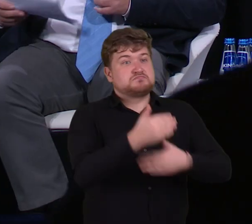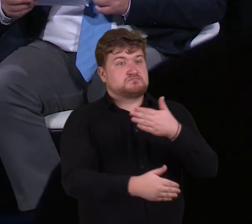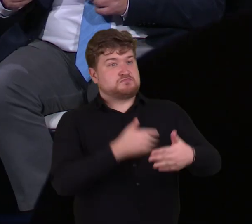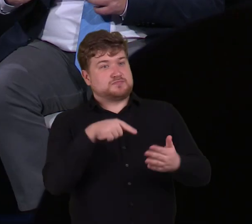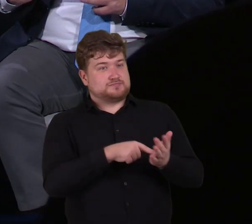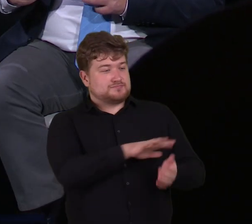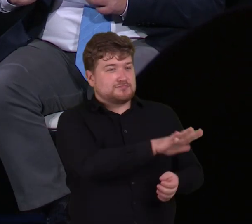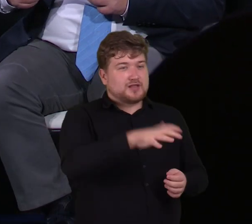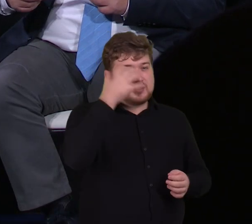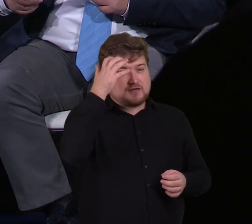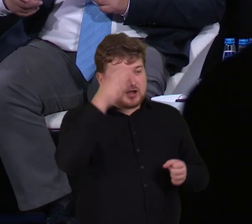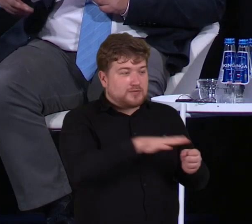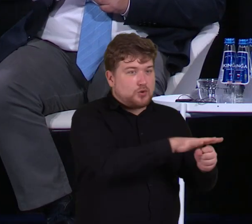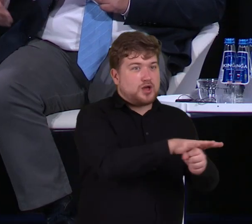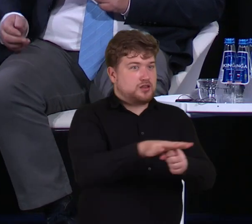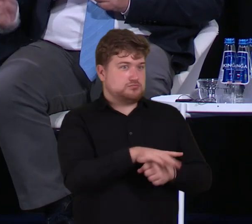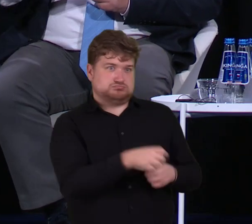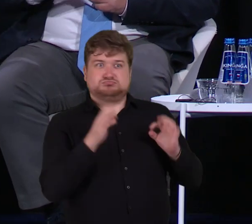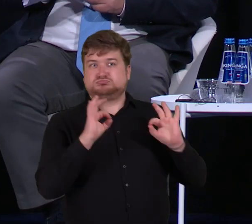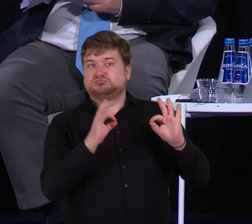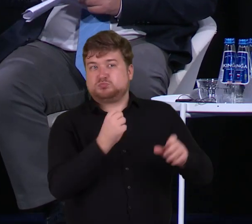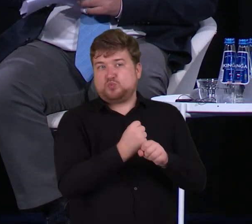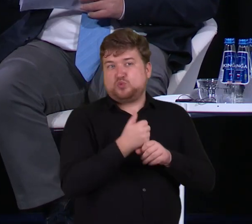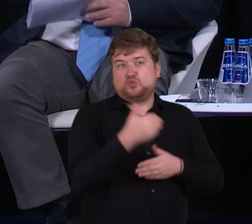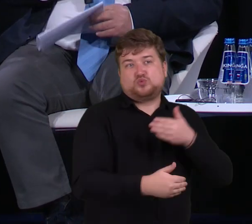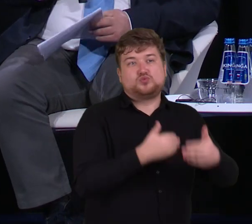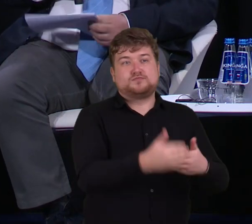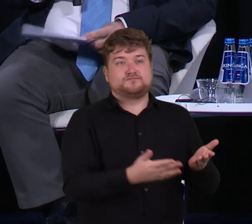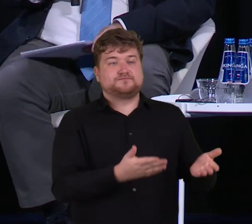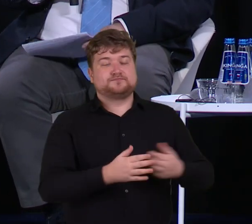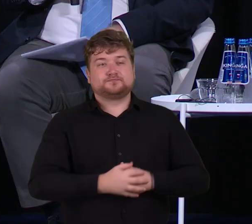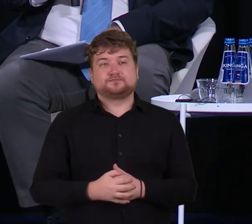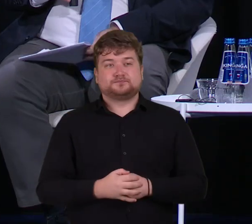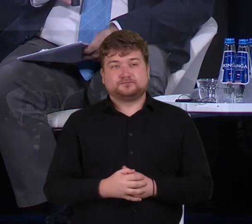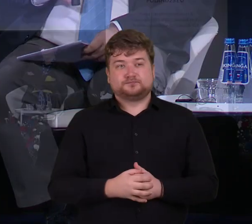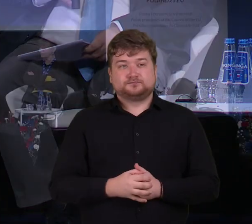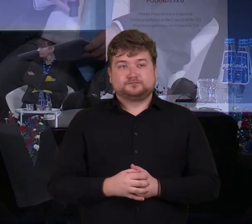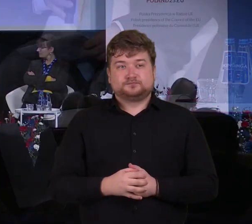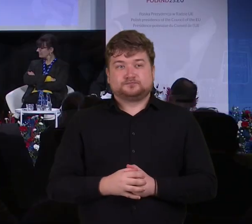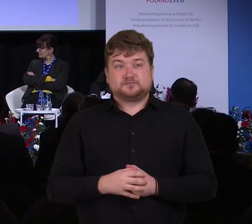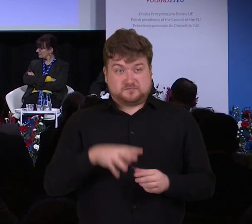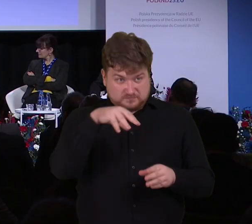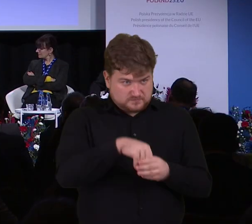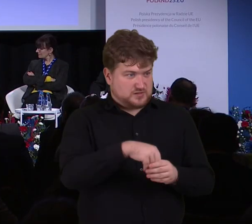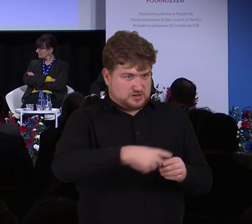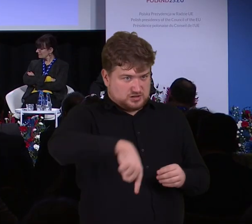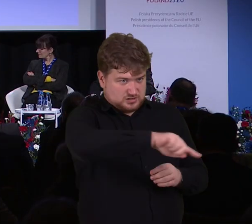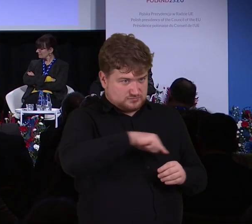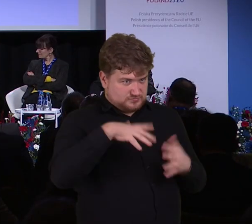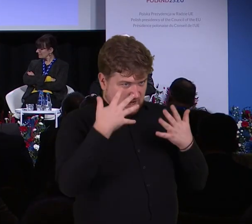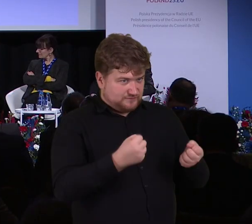then it's explained in the strategy, in the action plan. Yeah, it looks like a great idea,